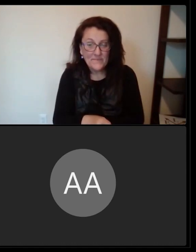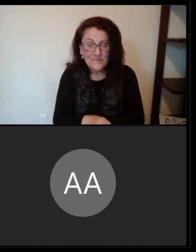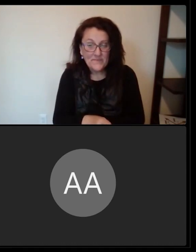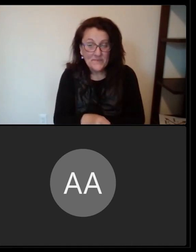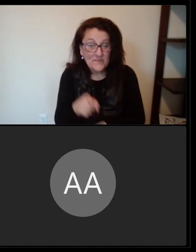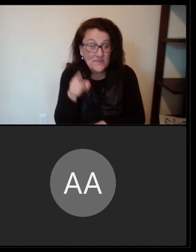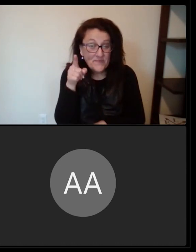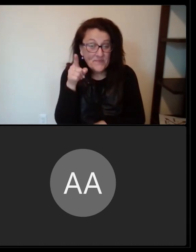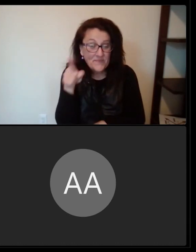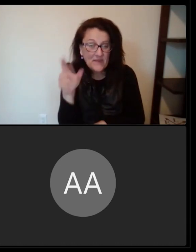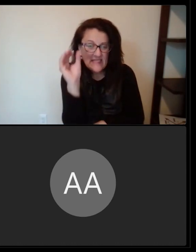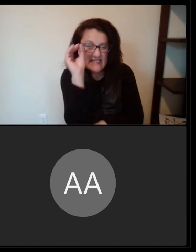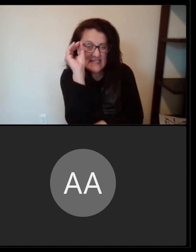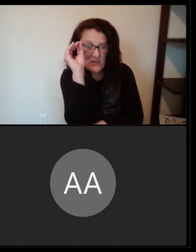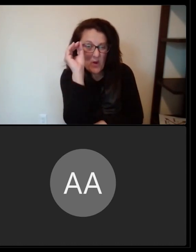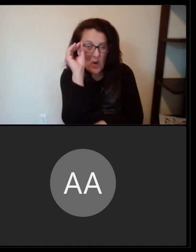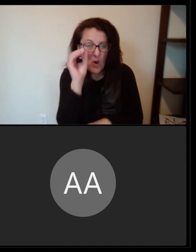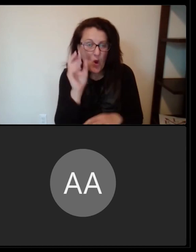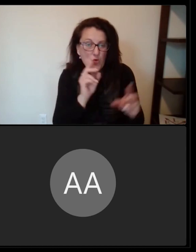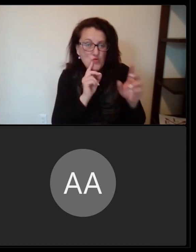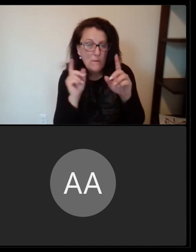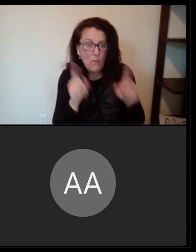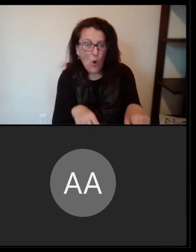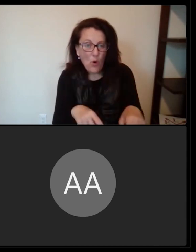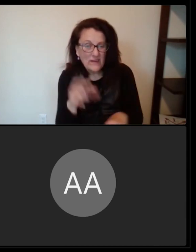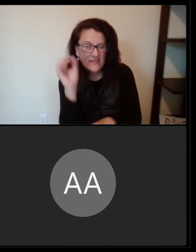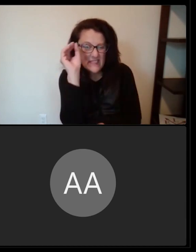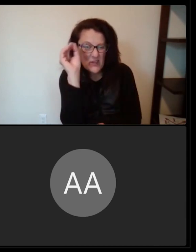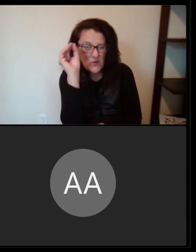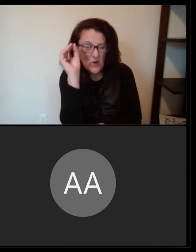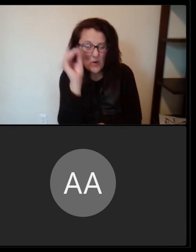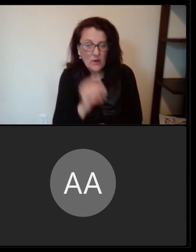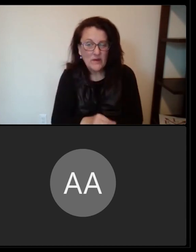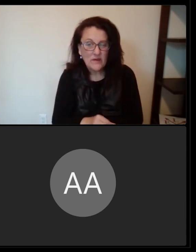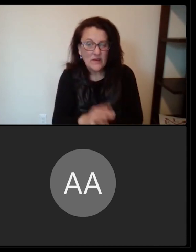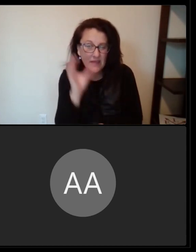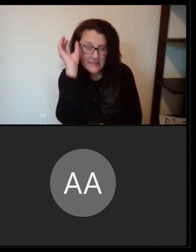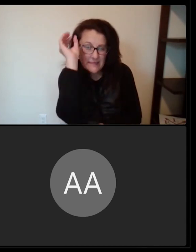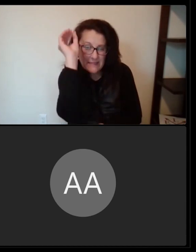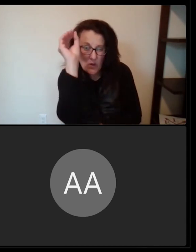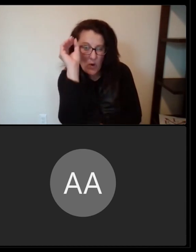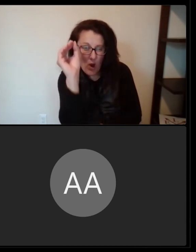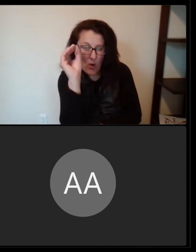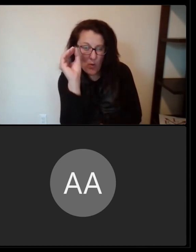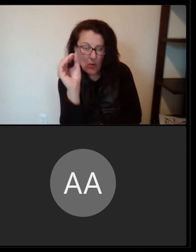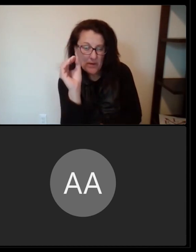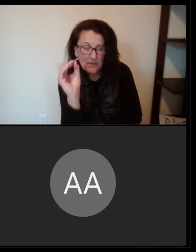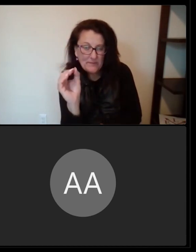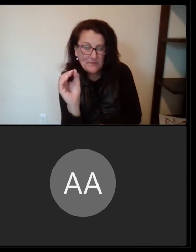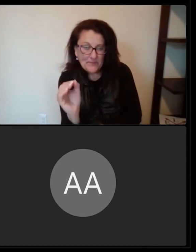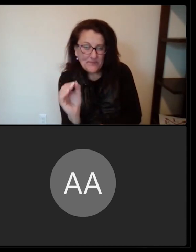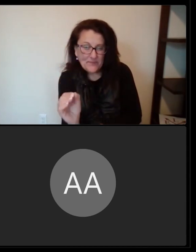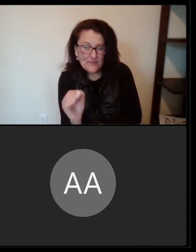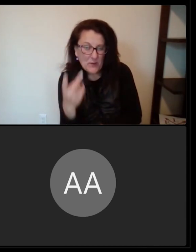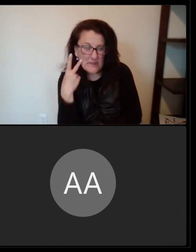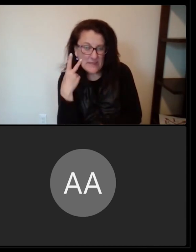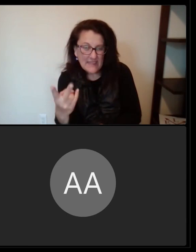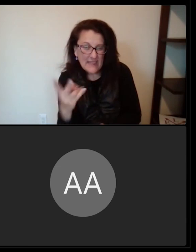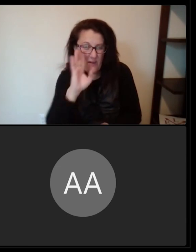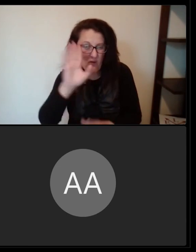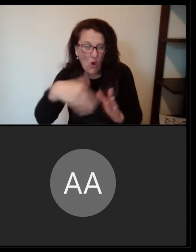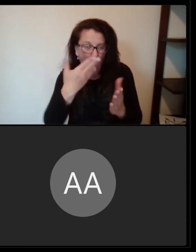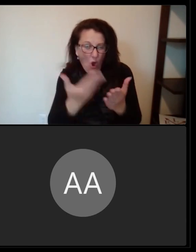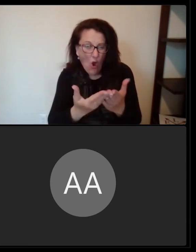you get your zero report with all of your zeros, zeros, zeros, zeros for every